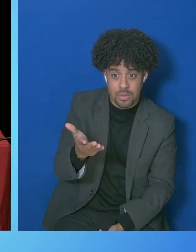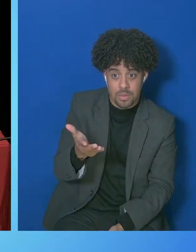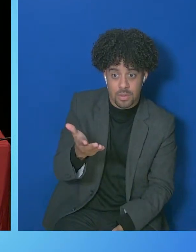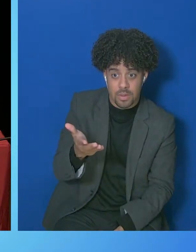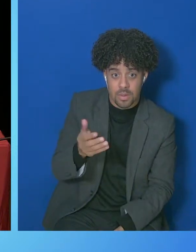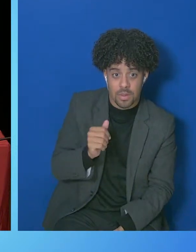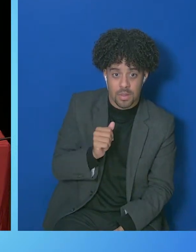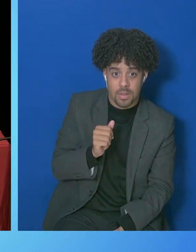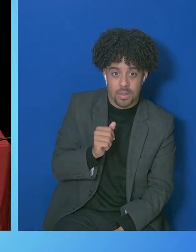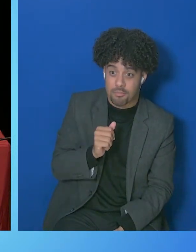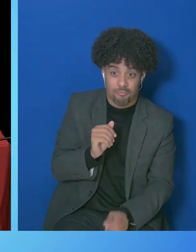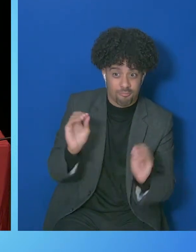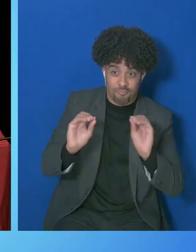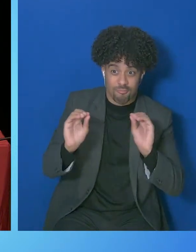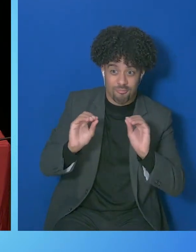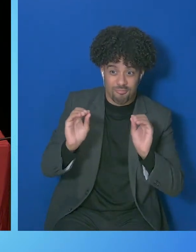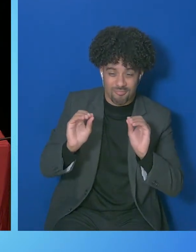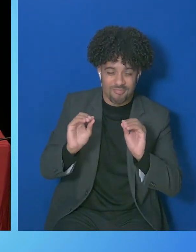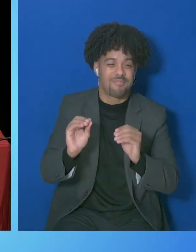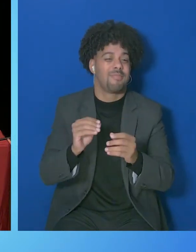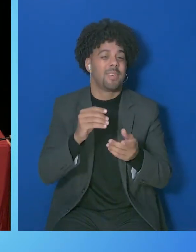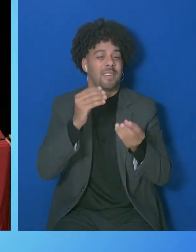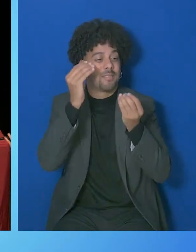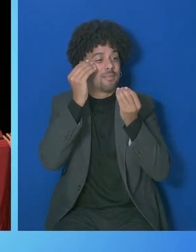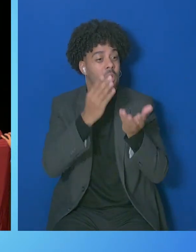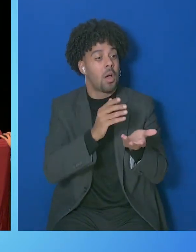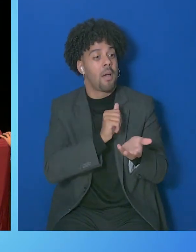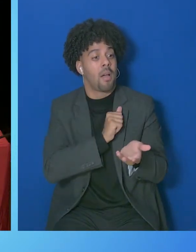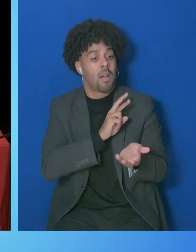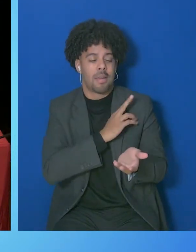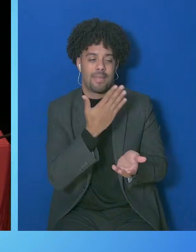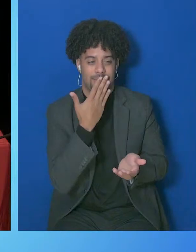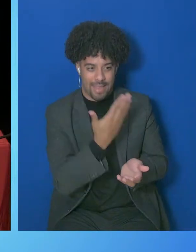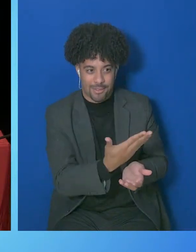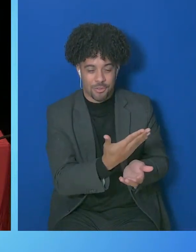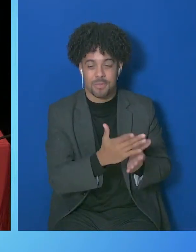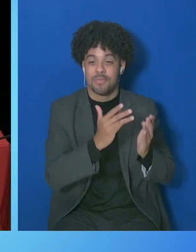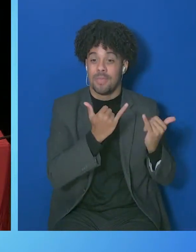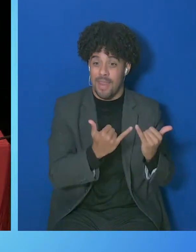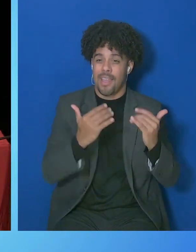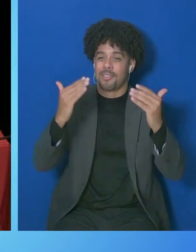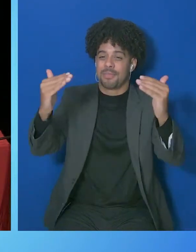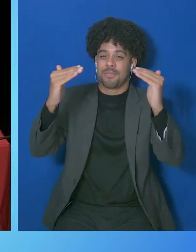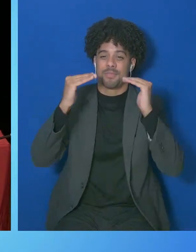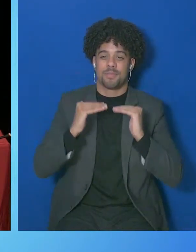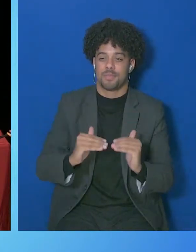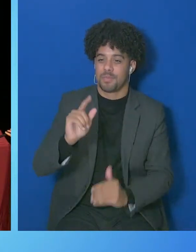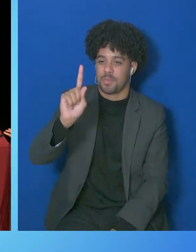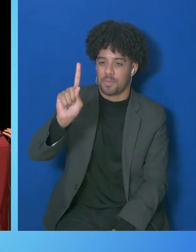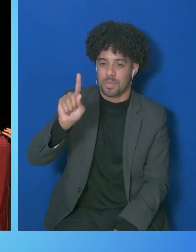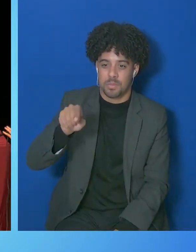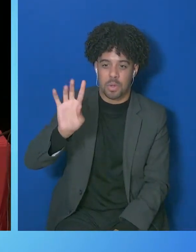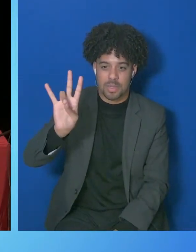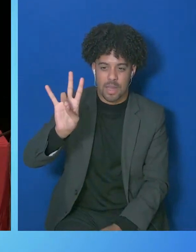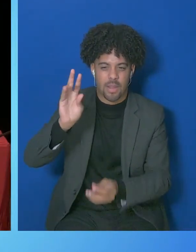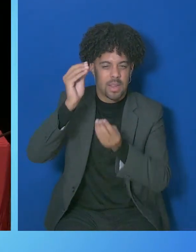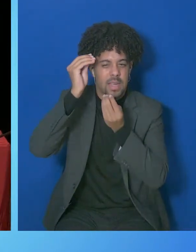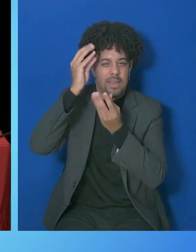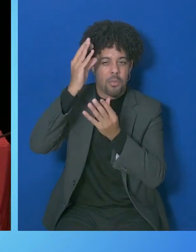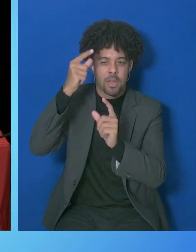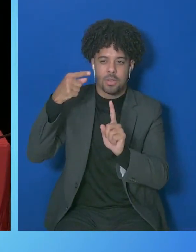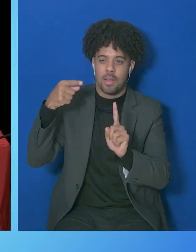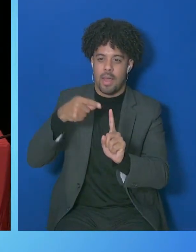Thank you, Superintendent Reichman. Moving on to 1.7, information item, Assistant